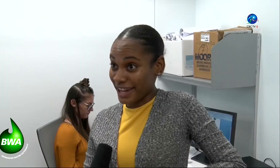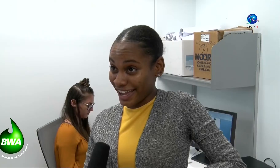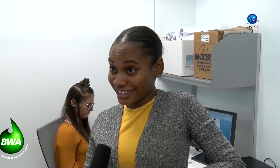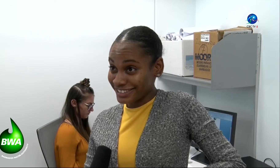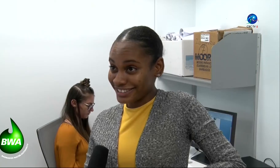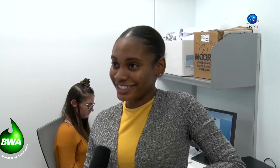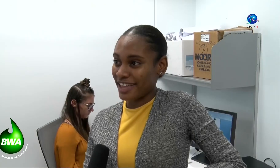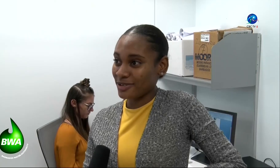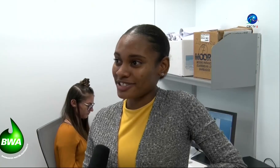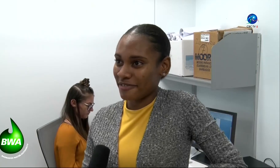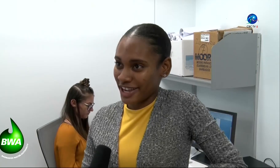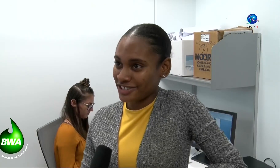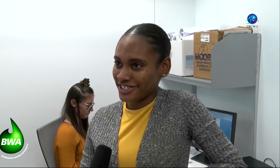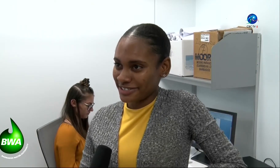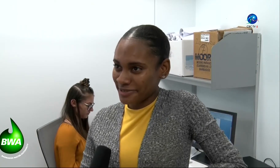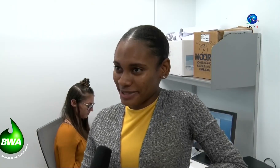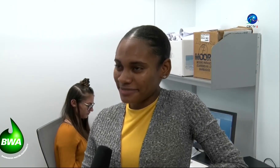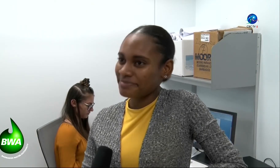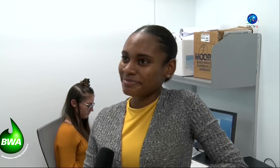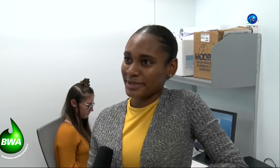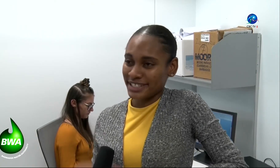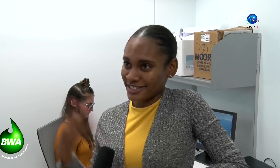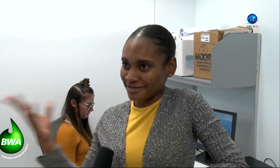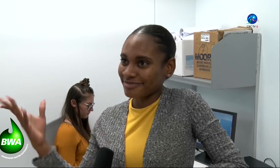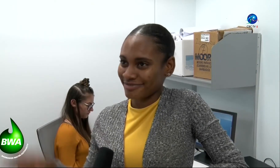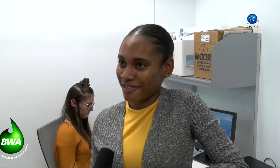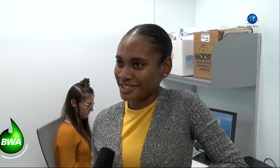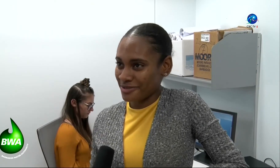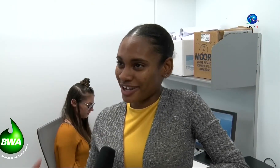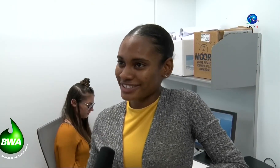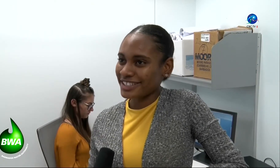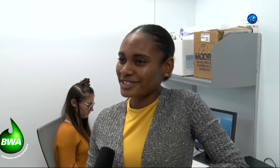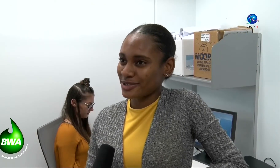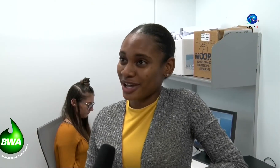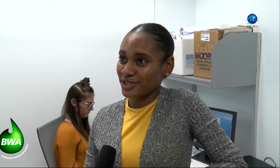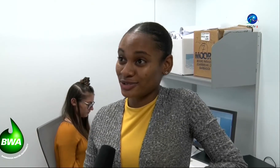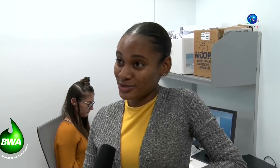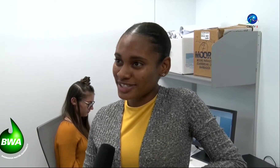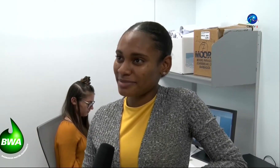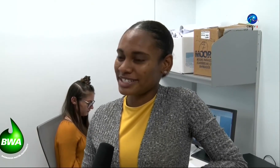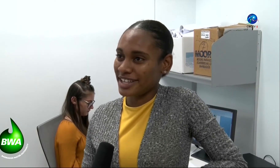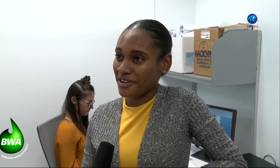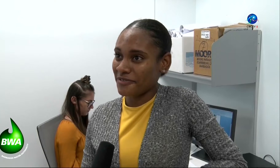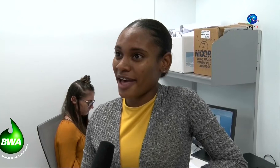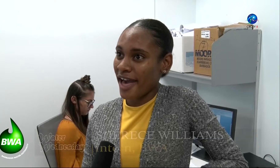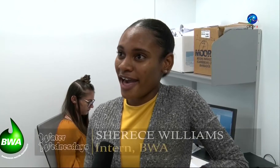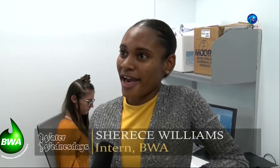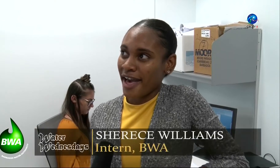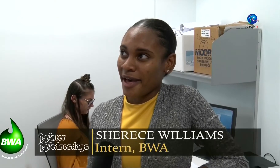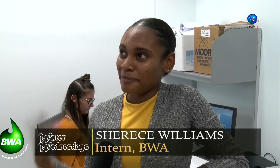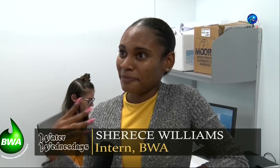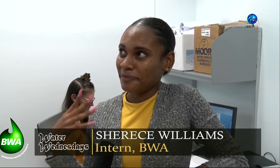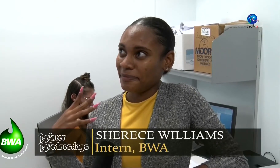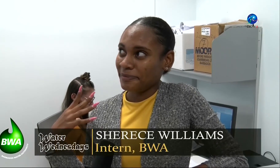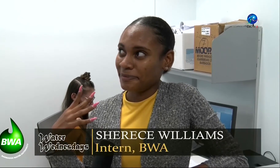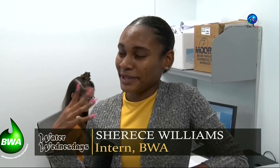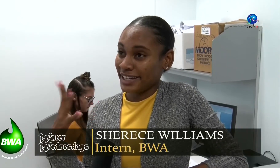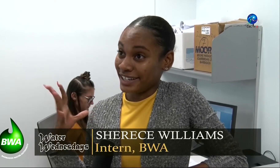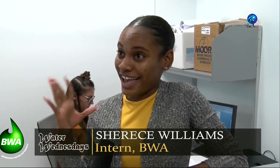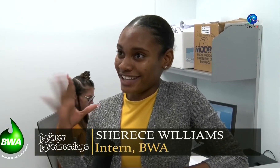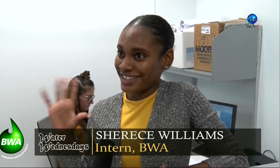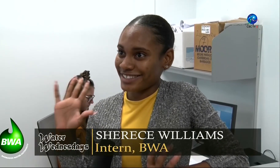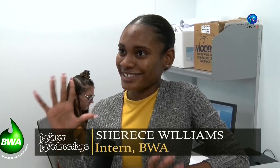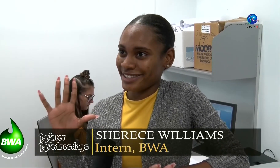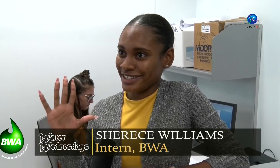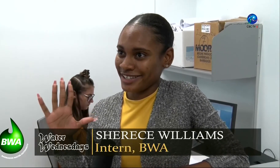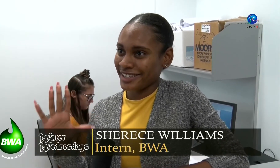treatment plants, yeah, those are very interesting for me because of obviously what I study. So I do see myself being